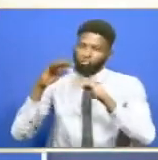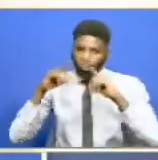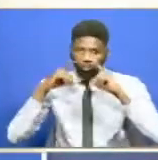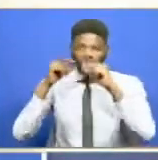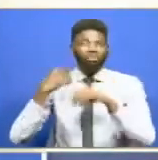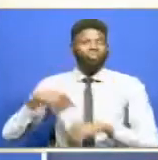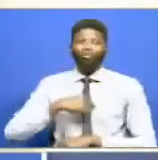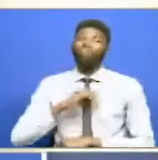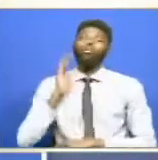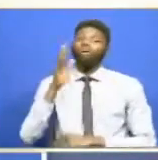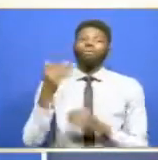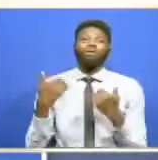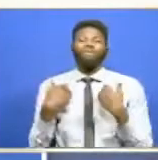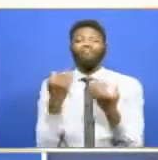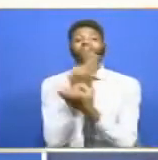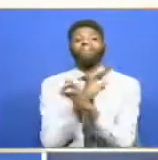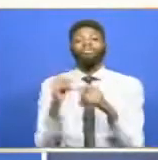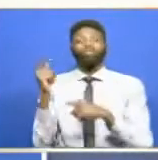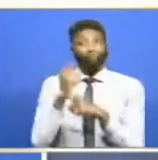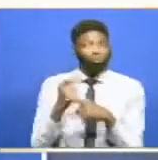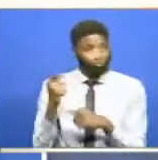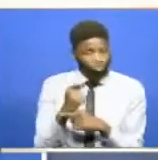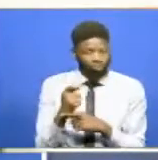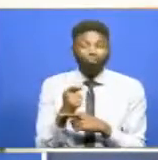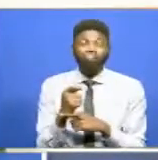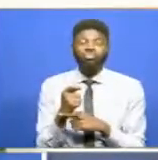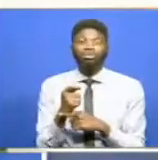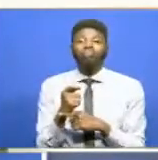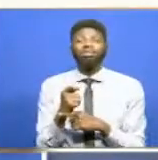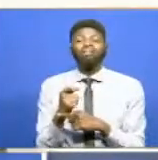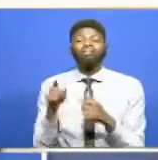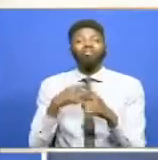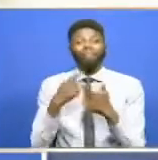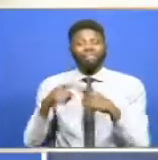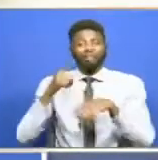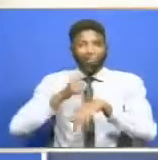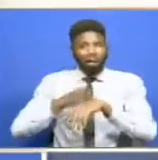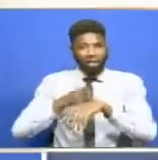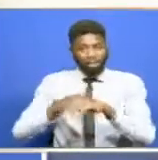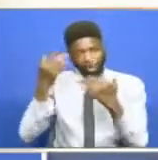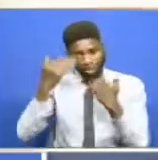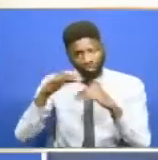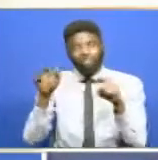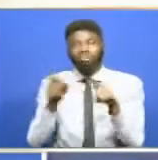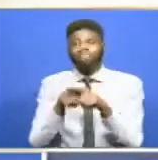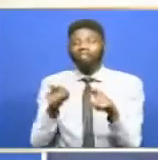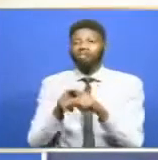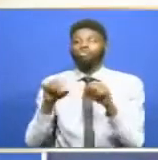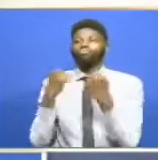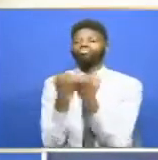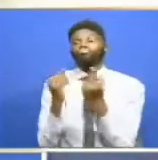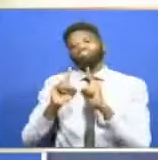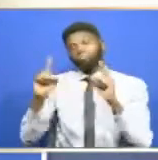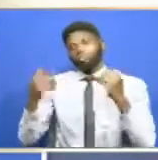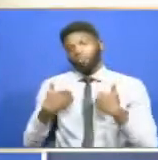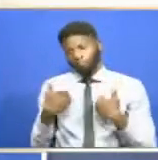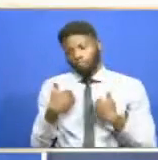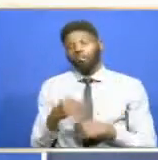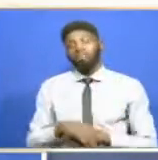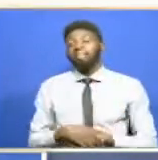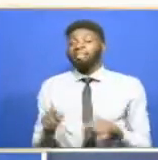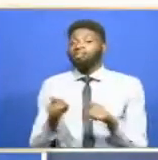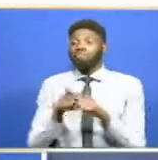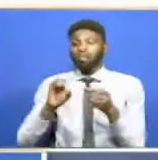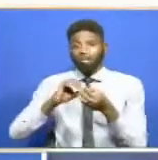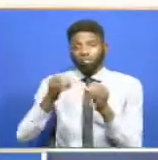do maybe a free tuition, of which they will limit the time and the social distancing and the number